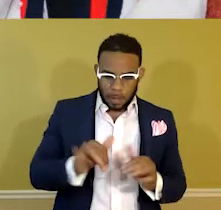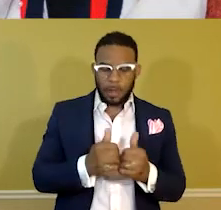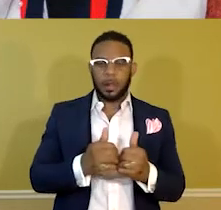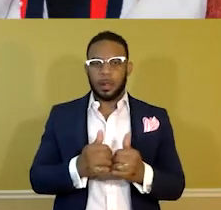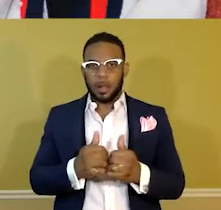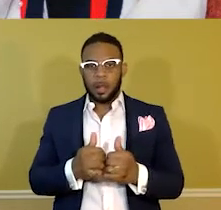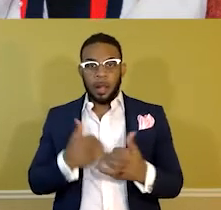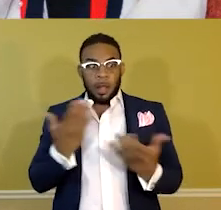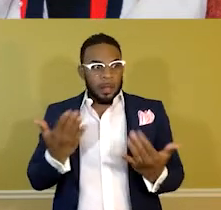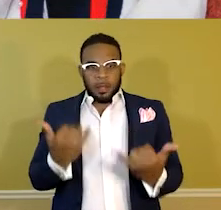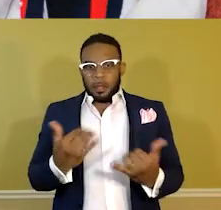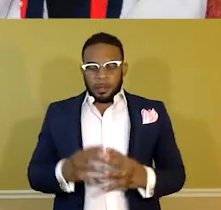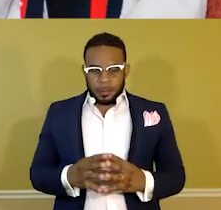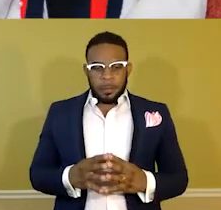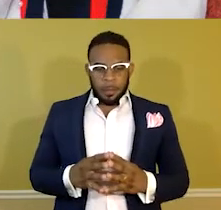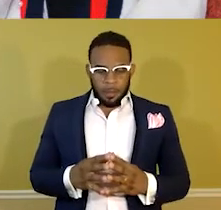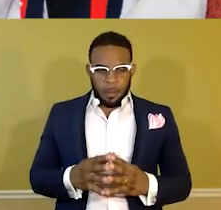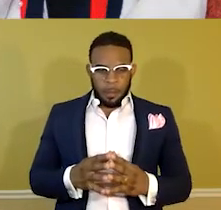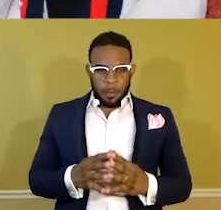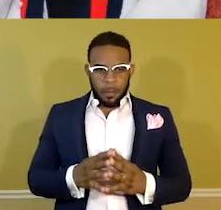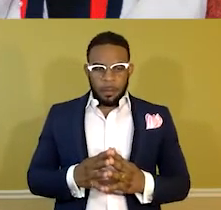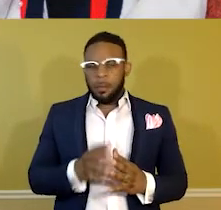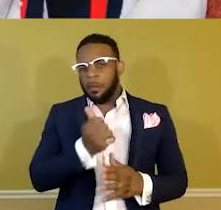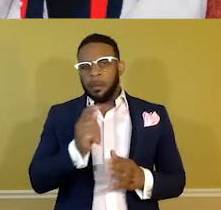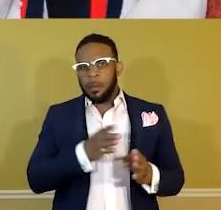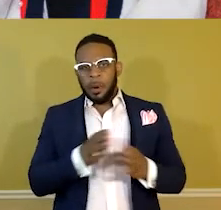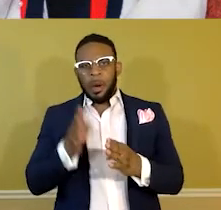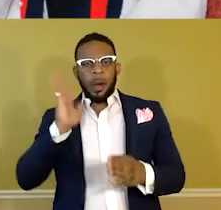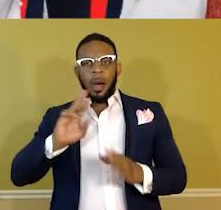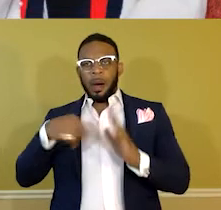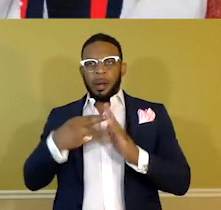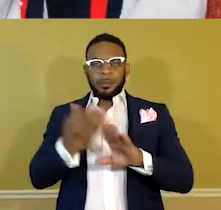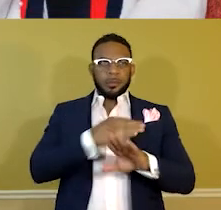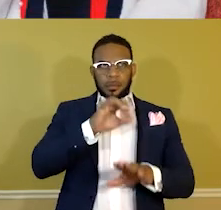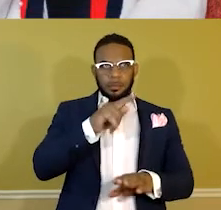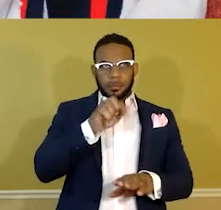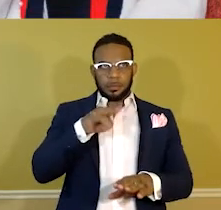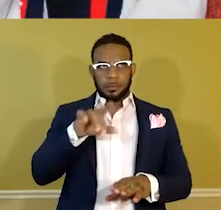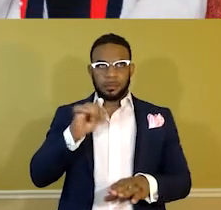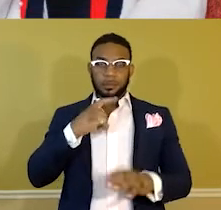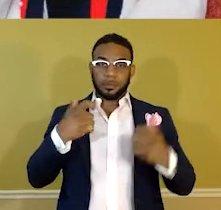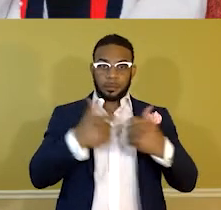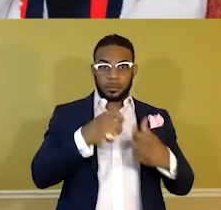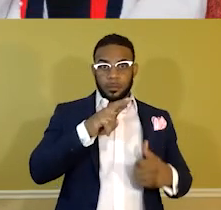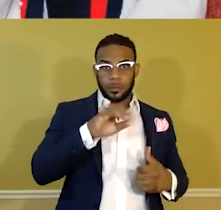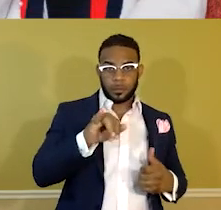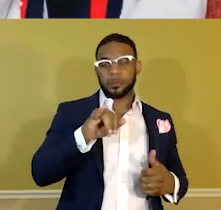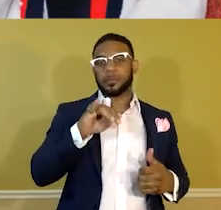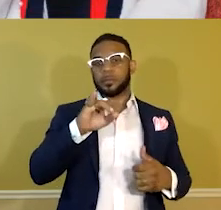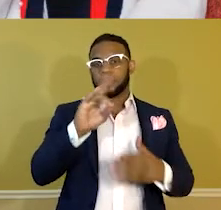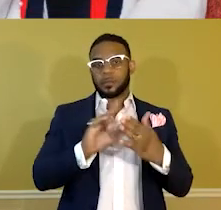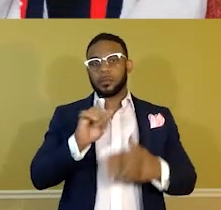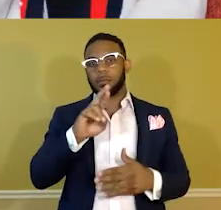I'm here today. A few past roles prior to Caterpillar, I was a visual and UI designer at